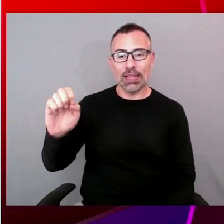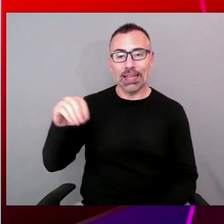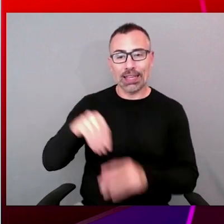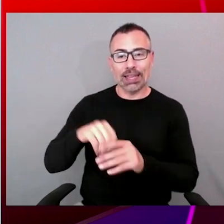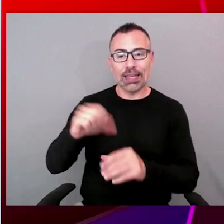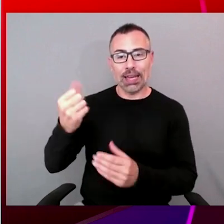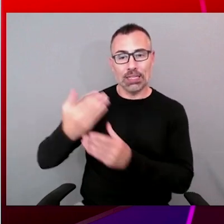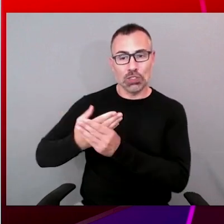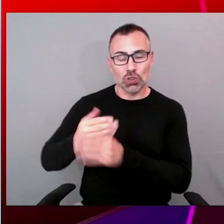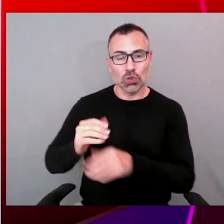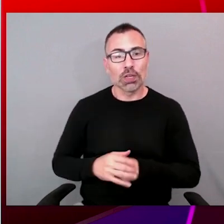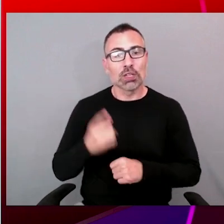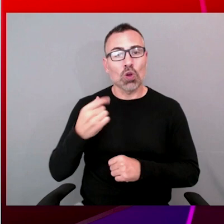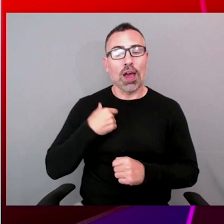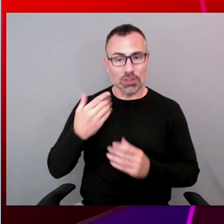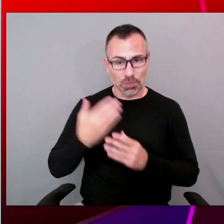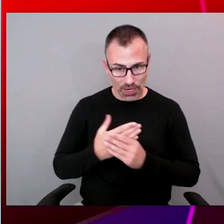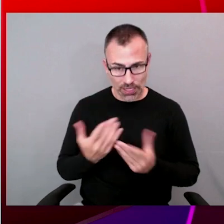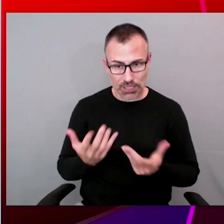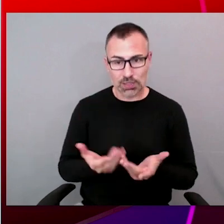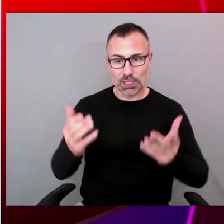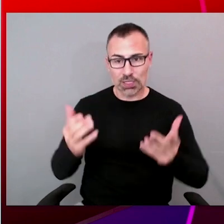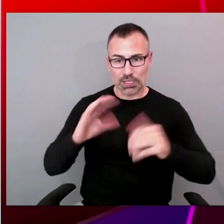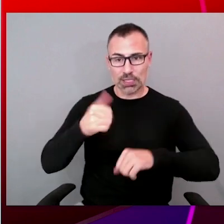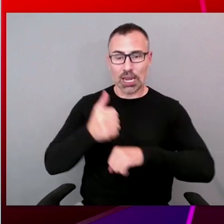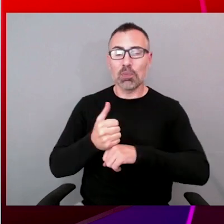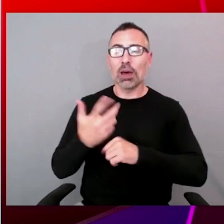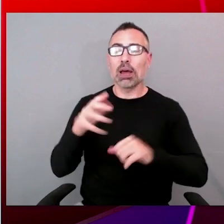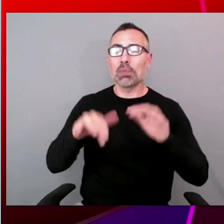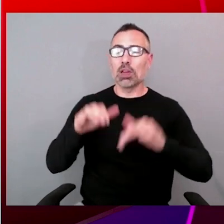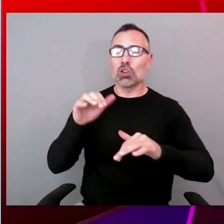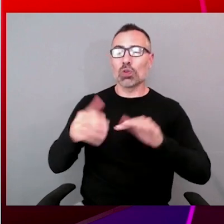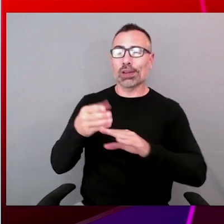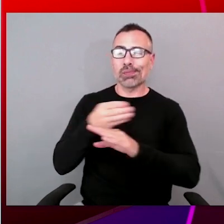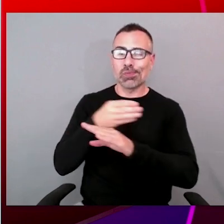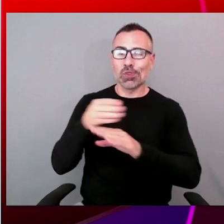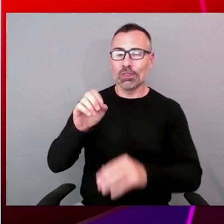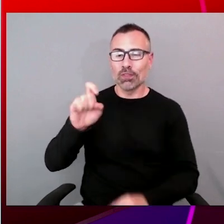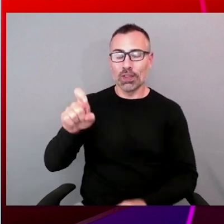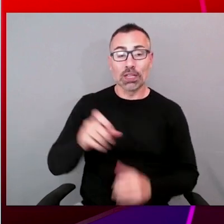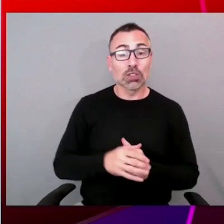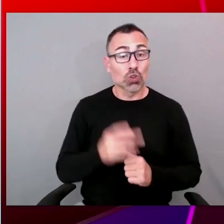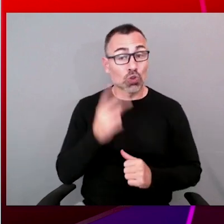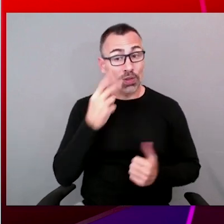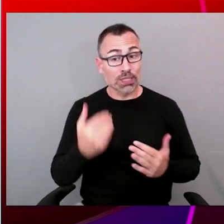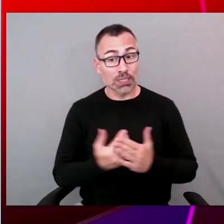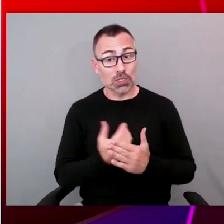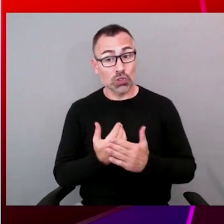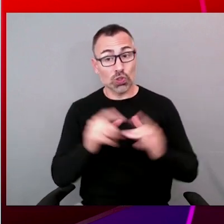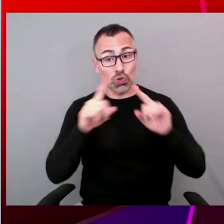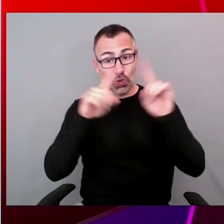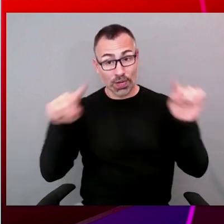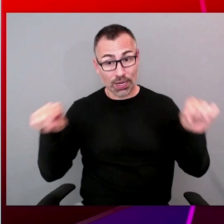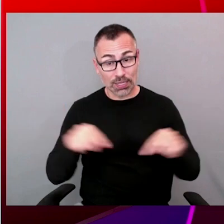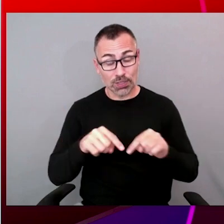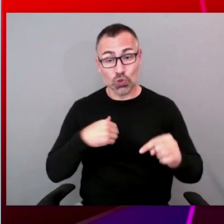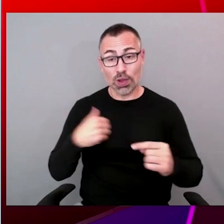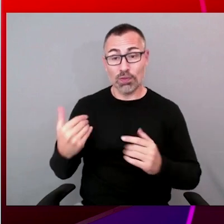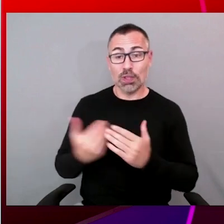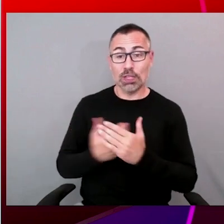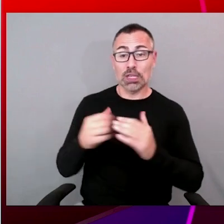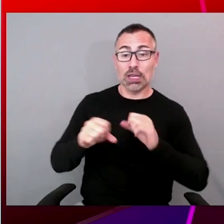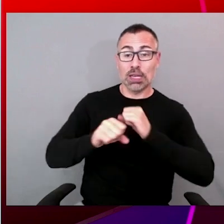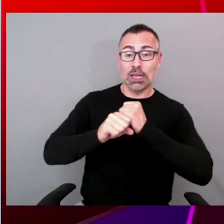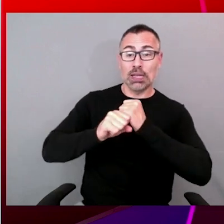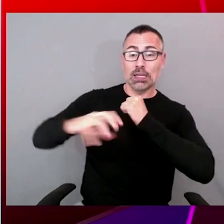bucket prefix. So you can see new in the console is this new expansion box here, or